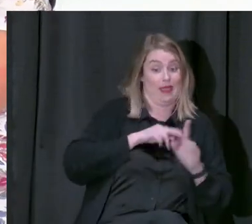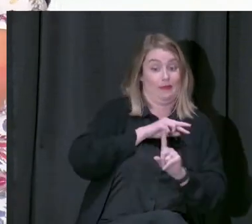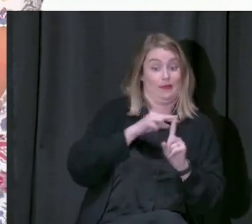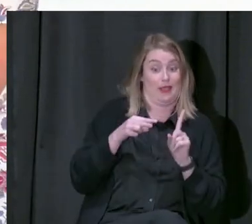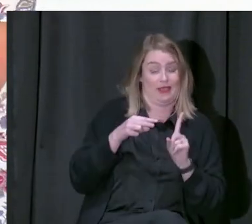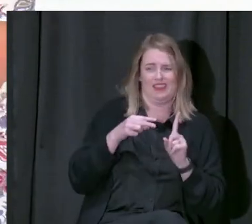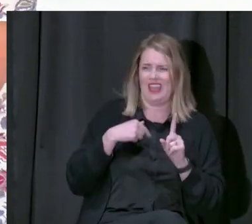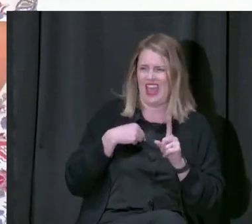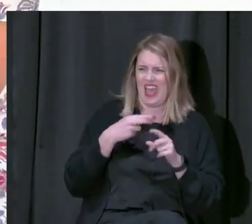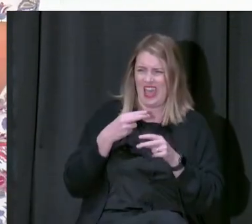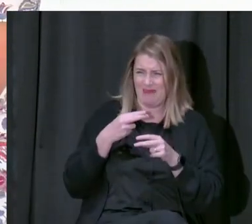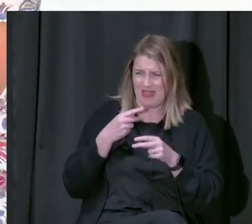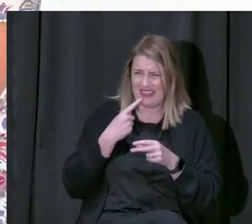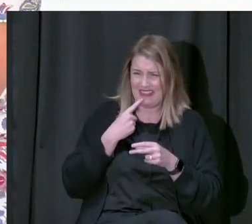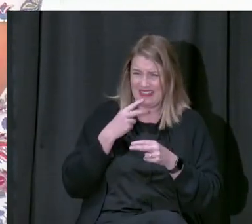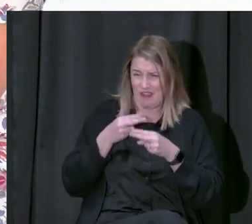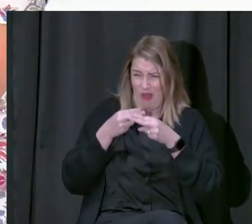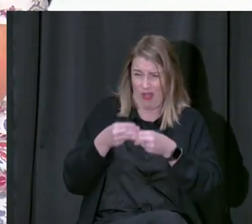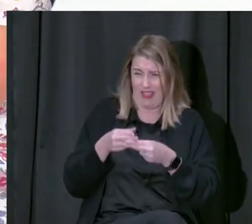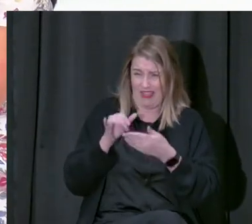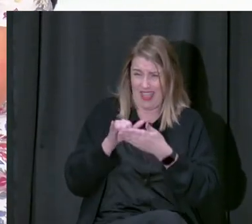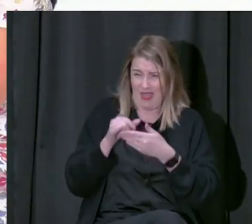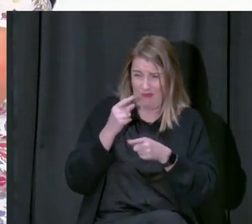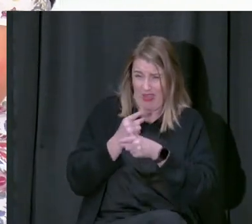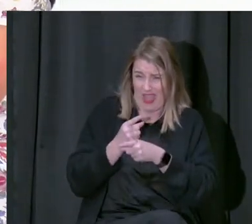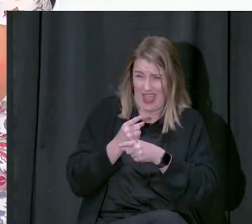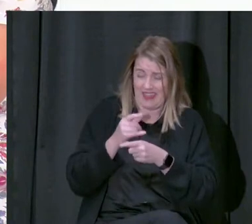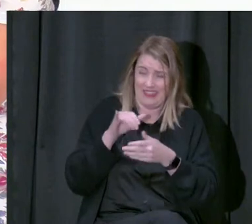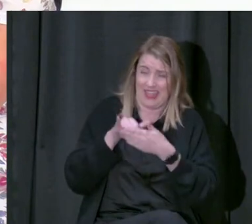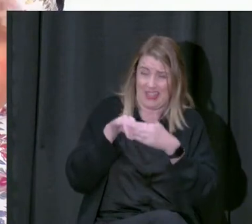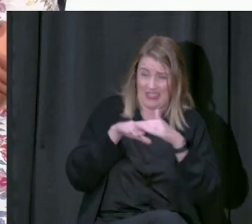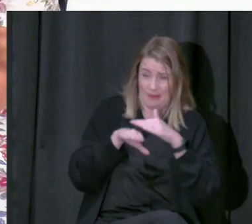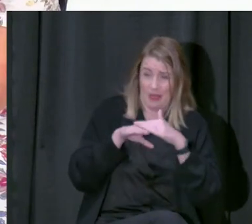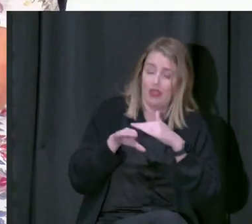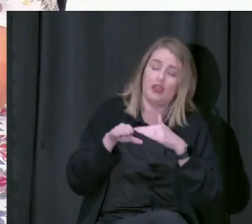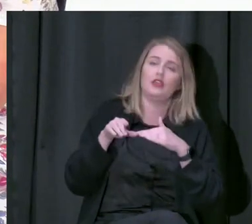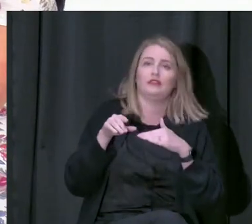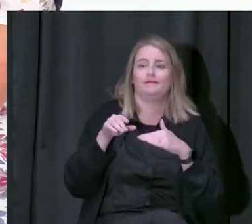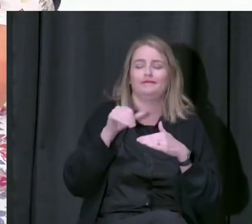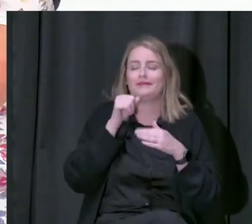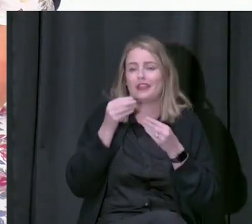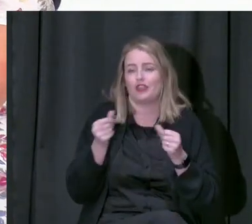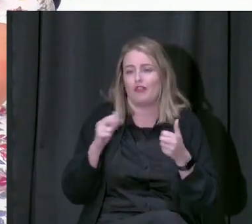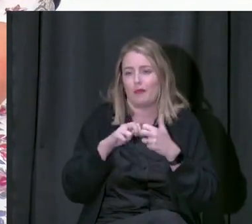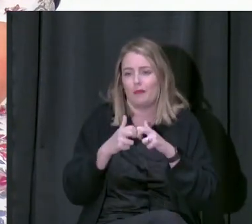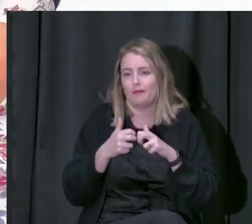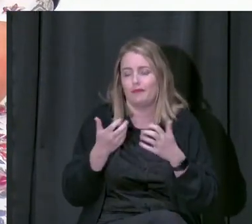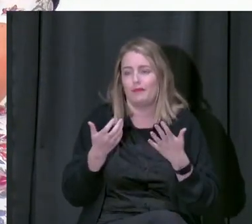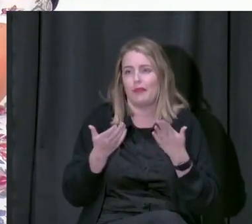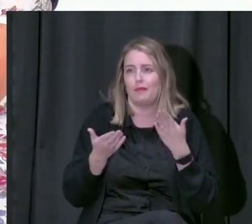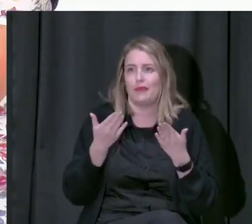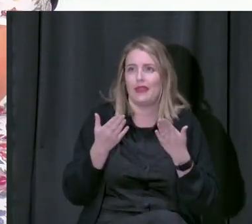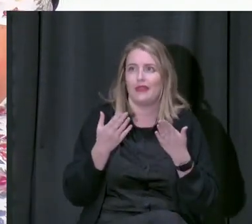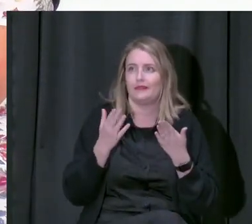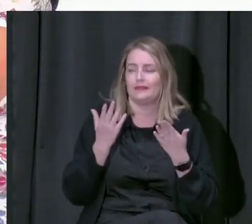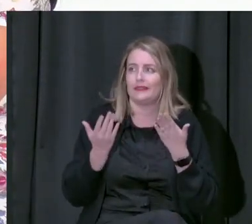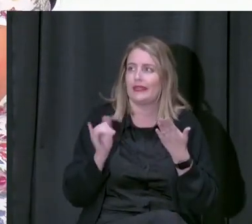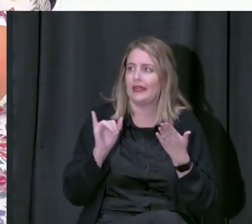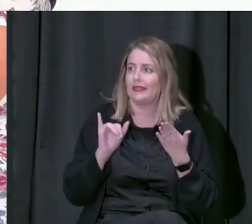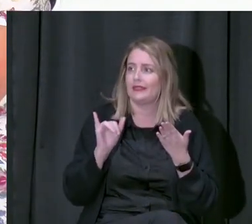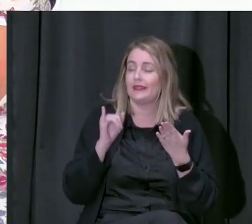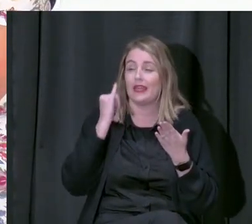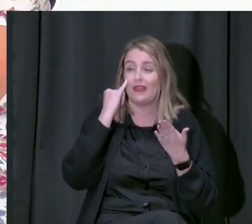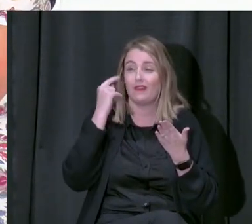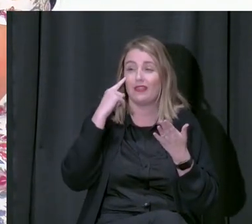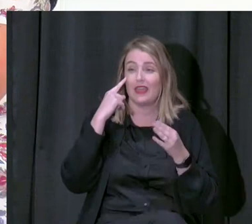I coding it correctly? Right, but that doesn't solve the problem. You can have a really, somebody's at one time, if you think